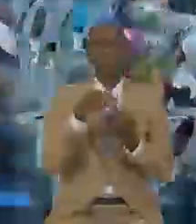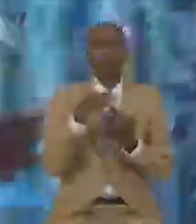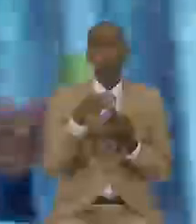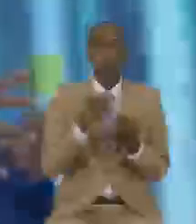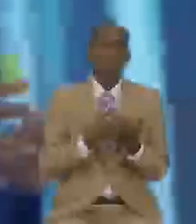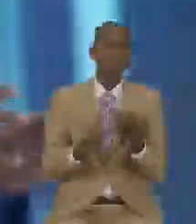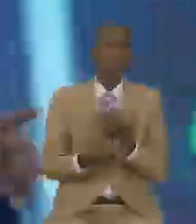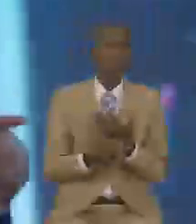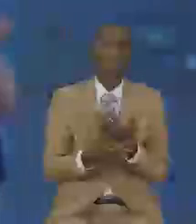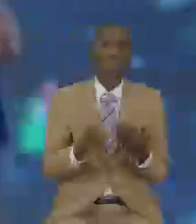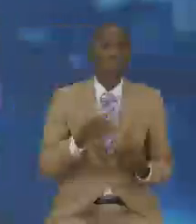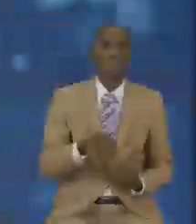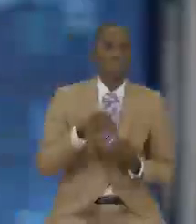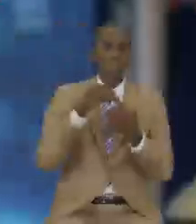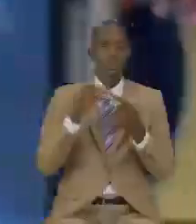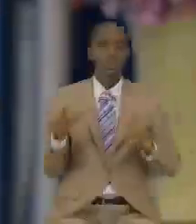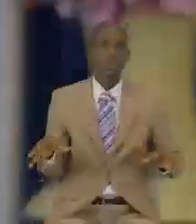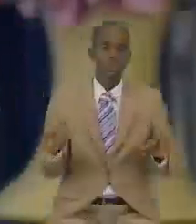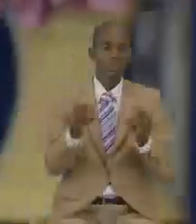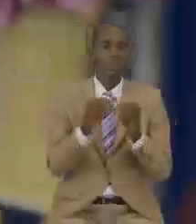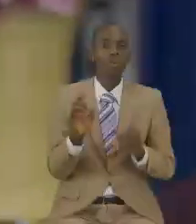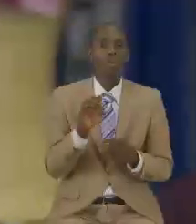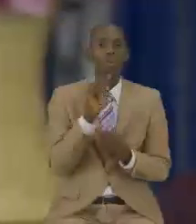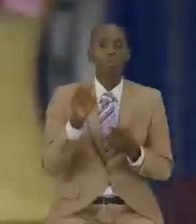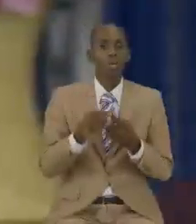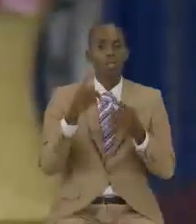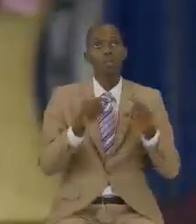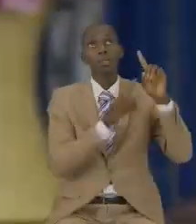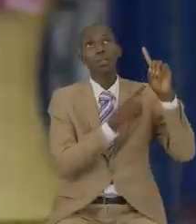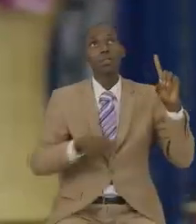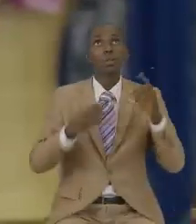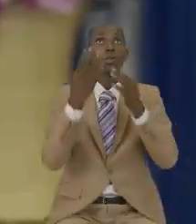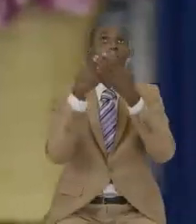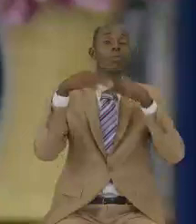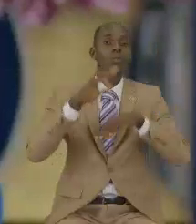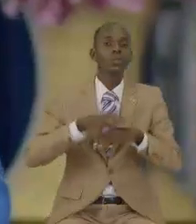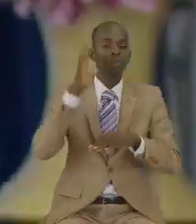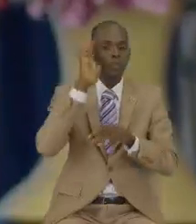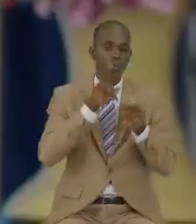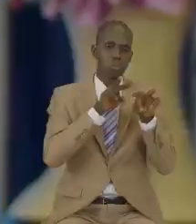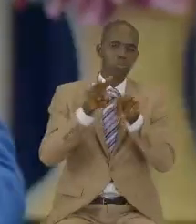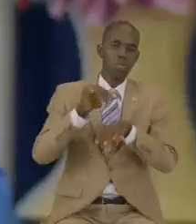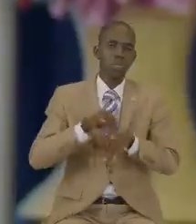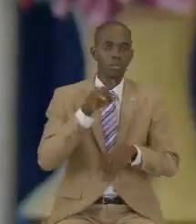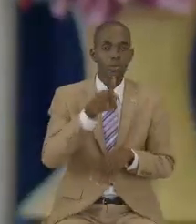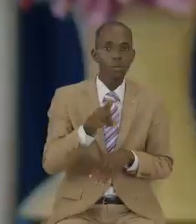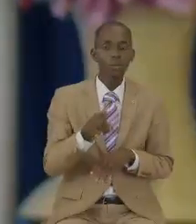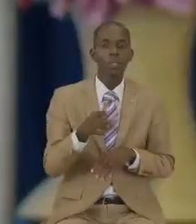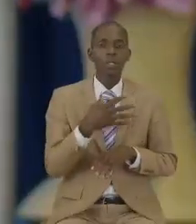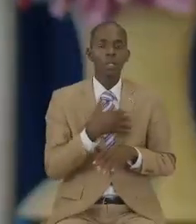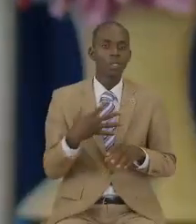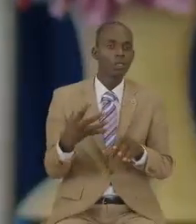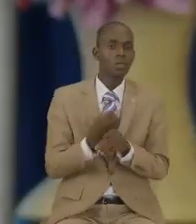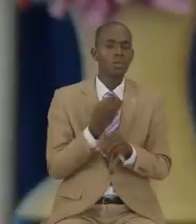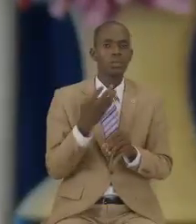a special meeting when the Lord of heaven will look at you, take hold of you